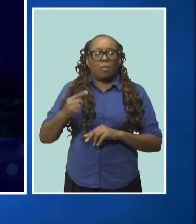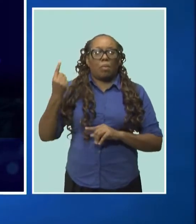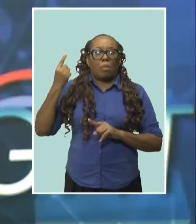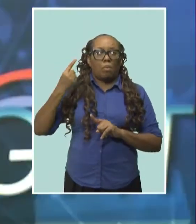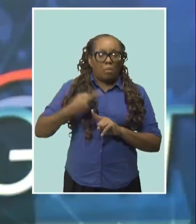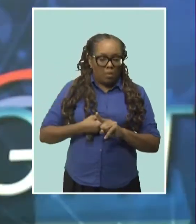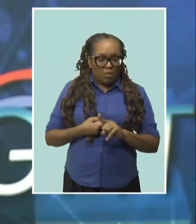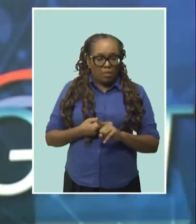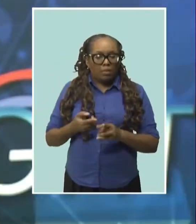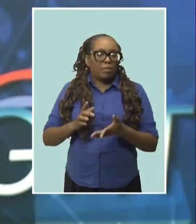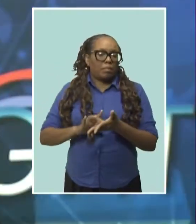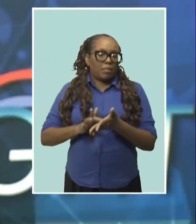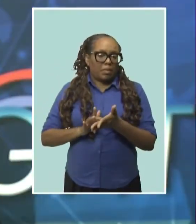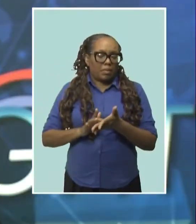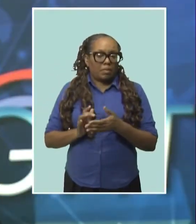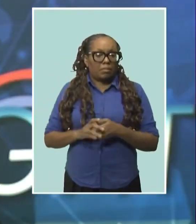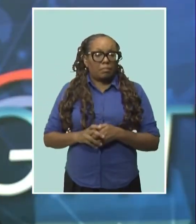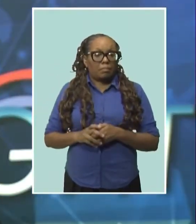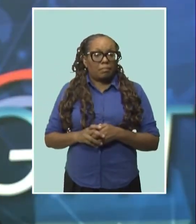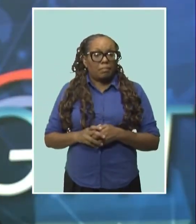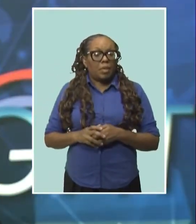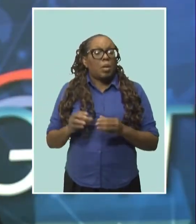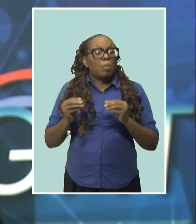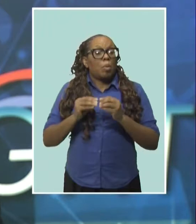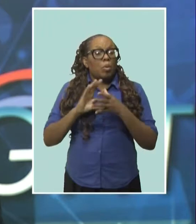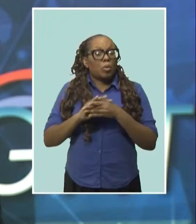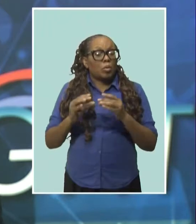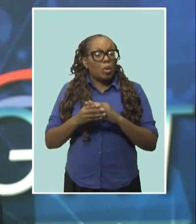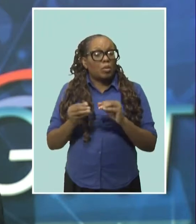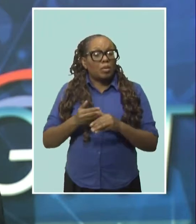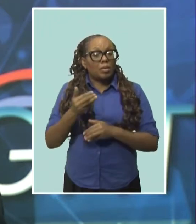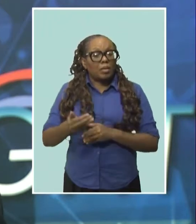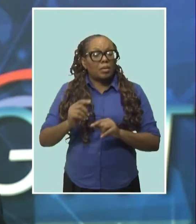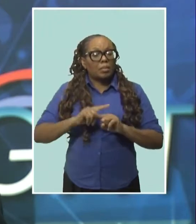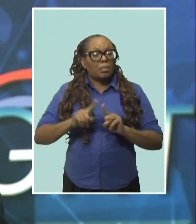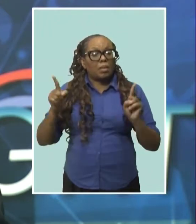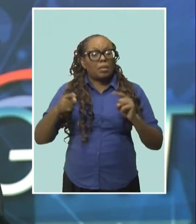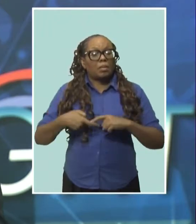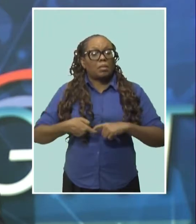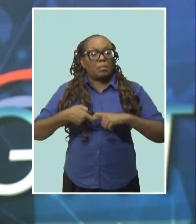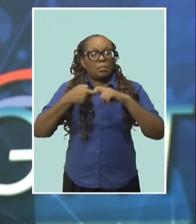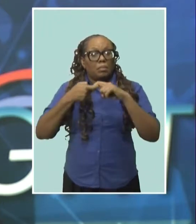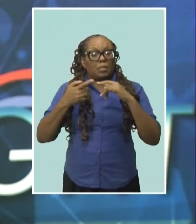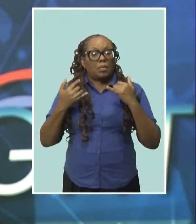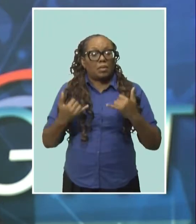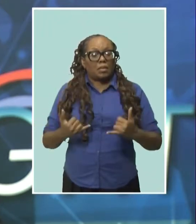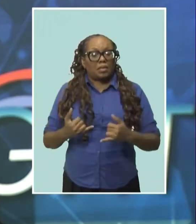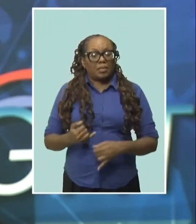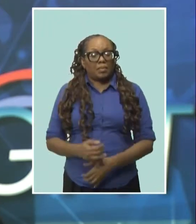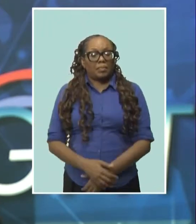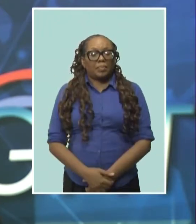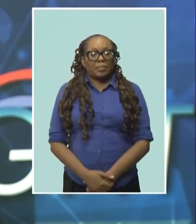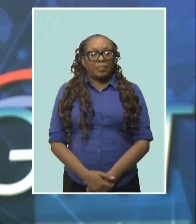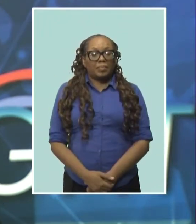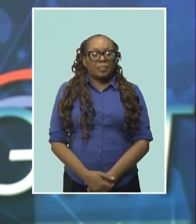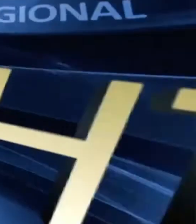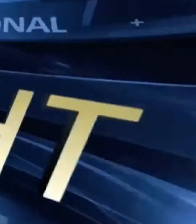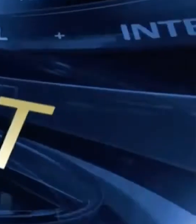medication. We take a break here, but we can tell you that coming up, the police are investigating a stabbing death.